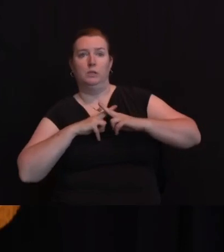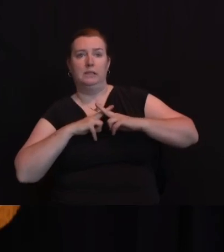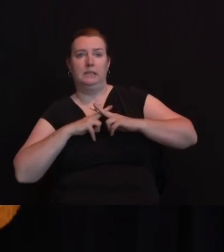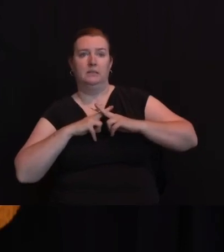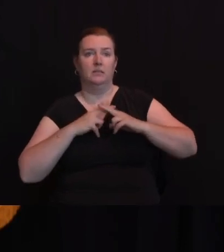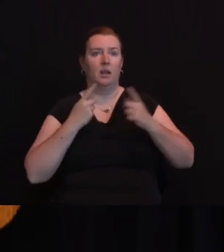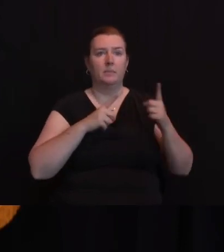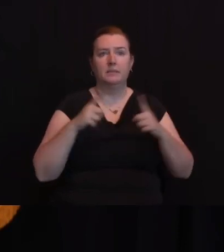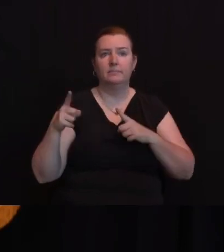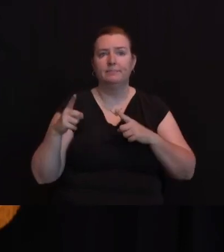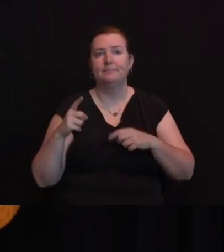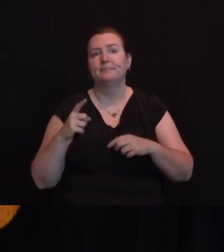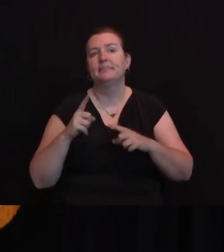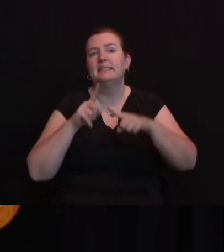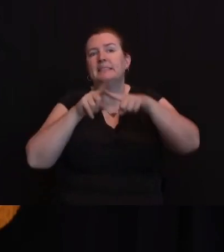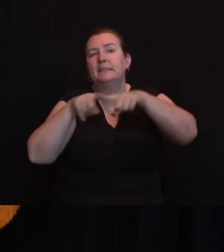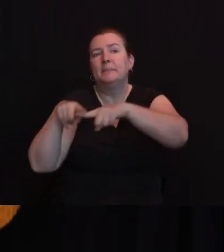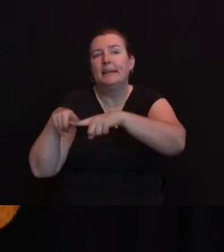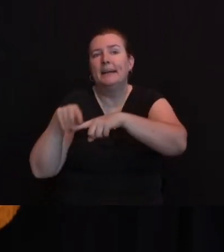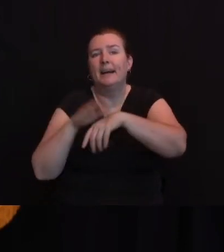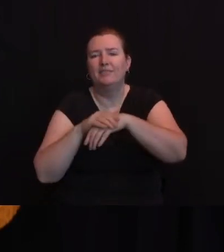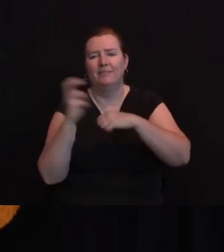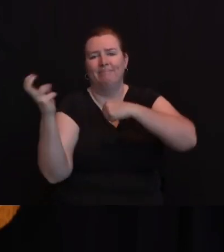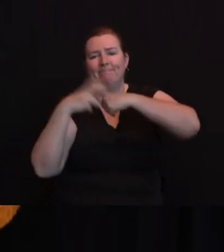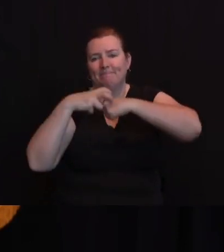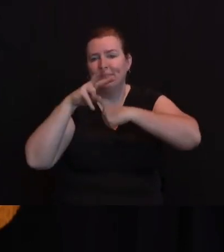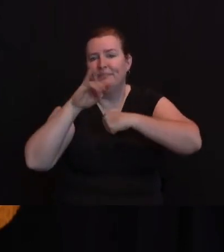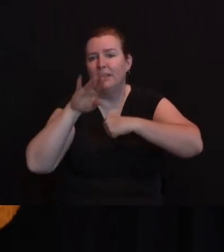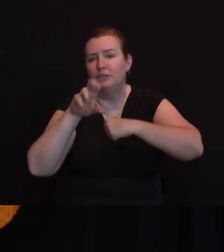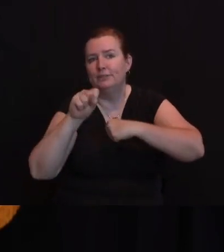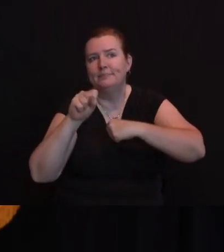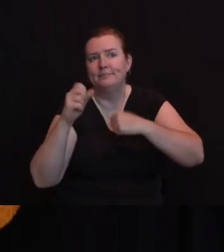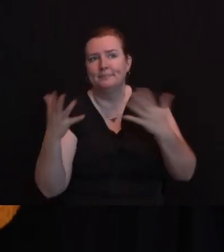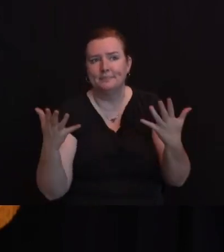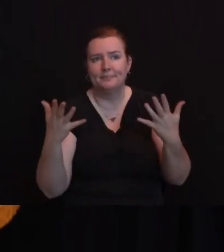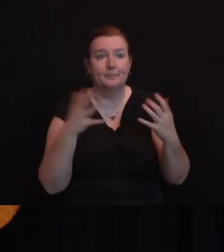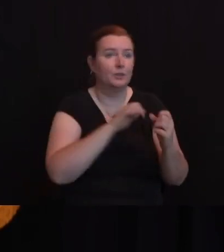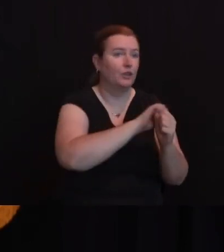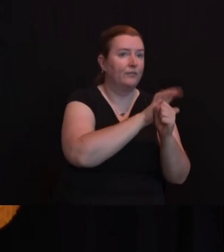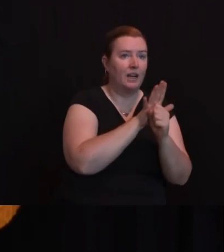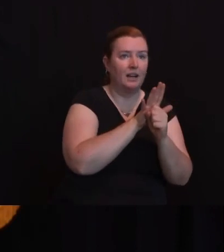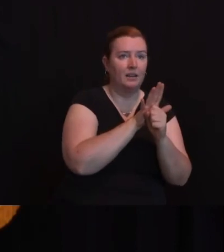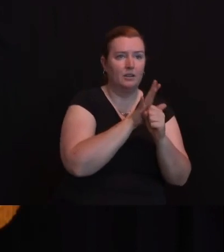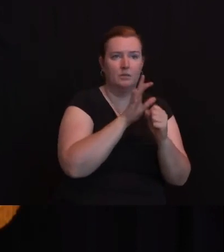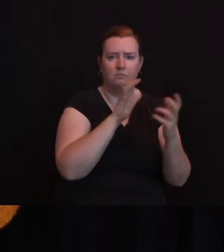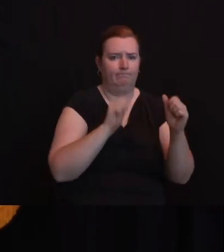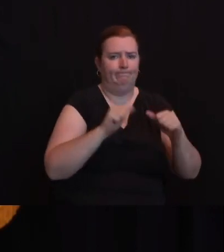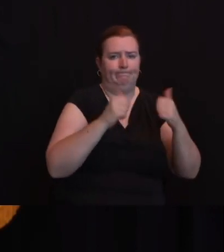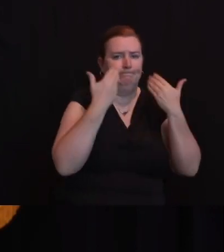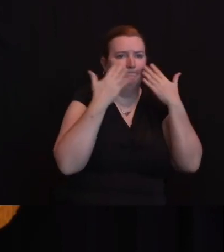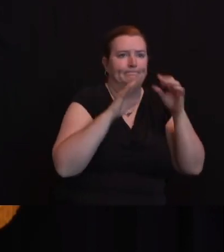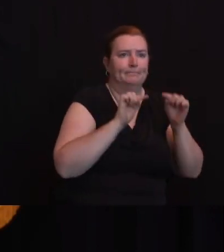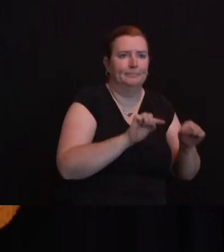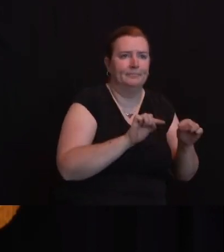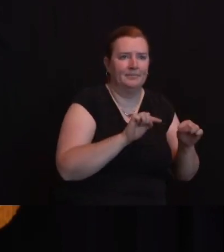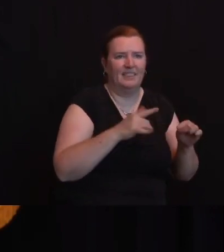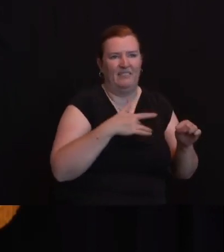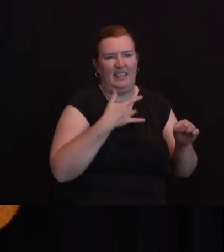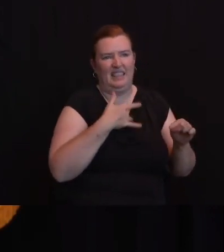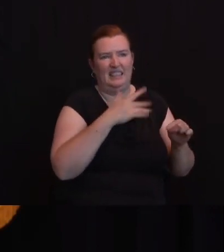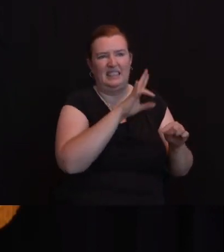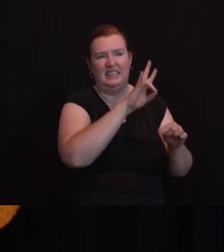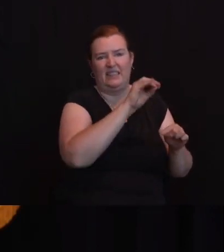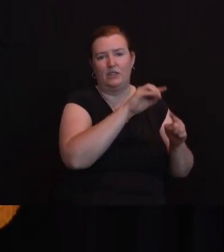exact number that is needed for that to happen for COVID isn't completely understood, but it's thought to be somewhere in the neighborhood of about 70 to 80%